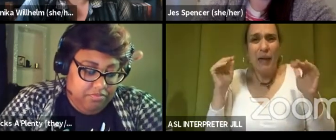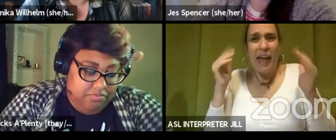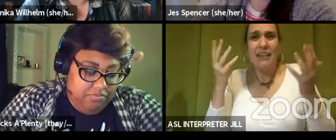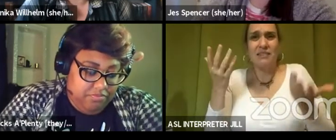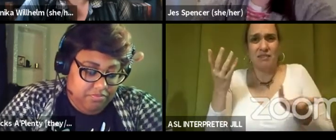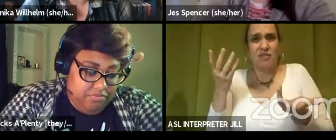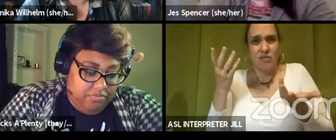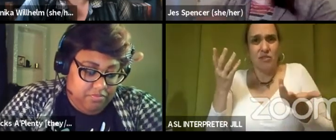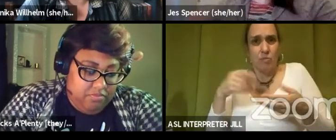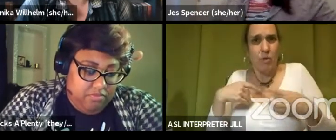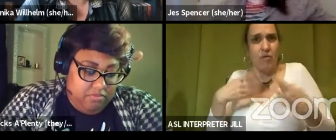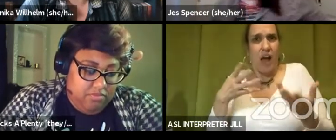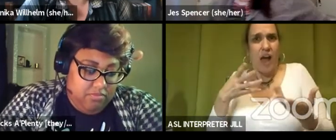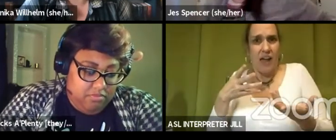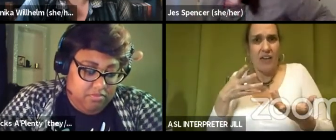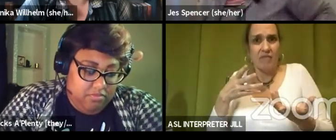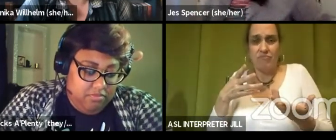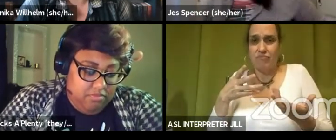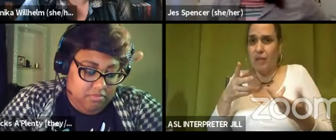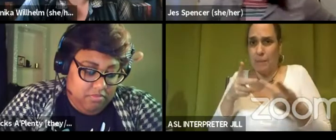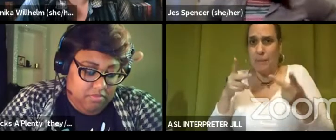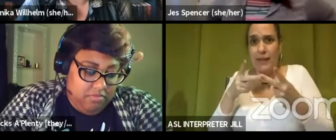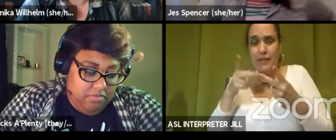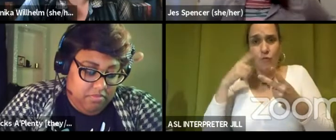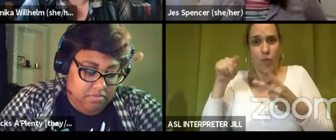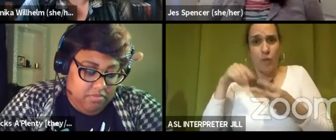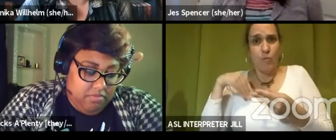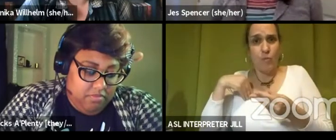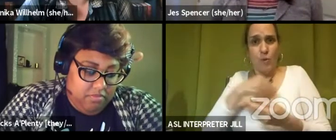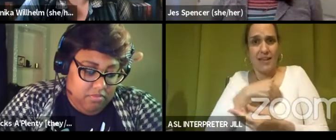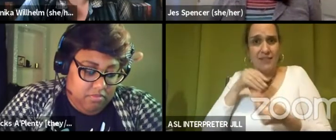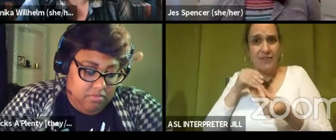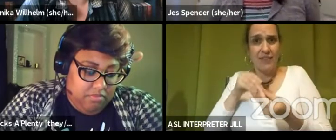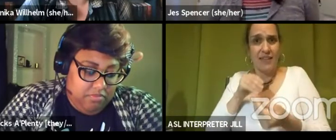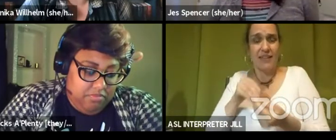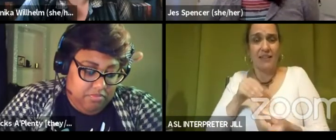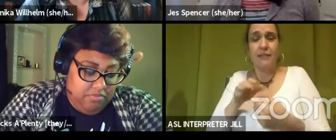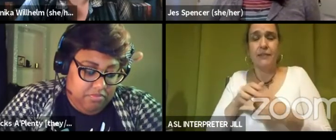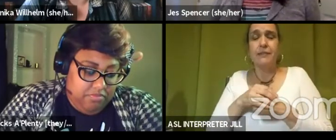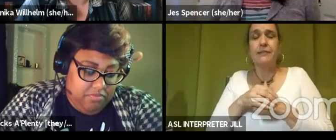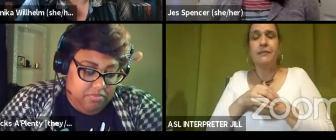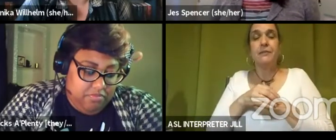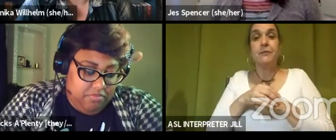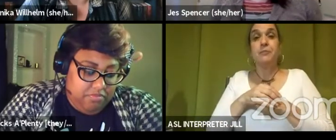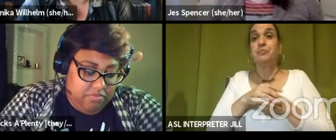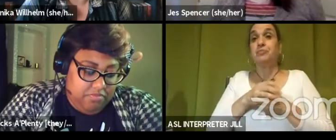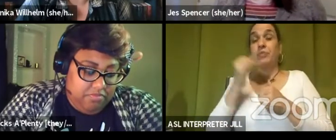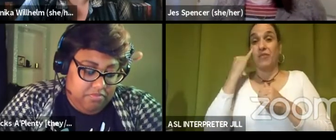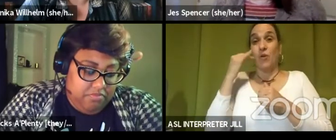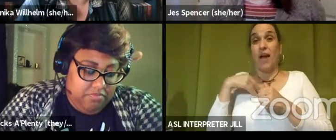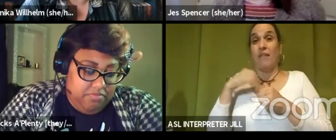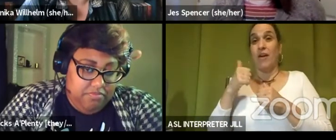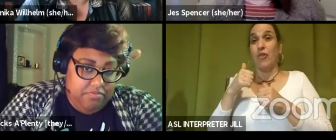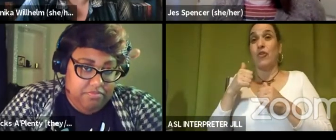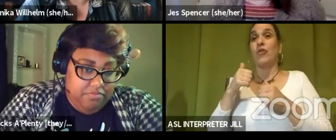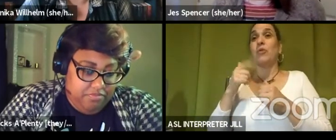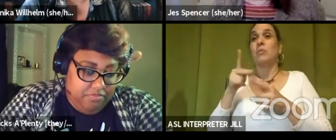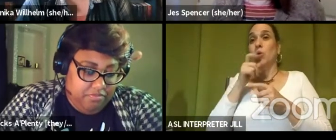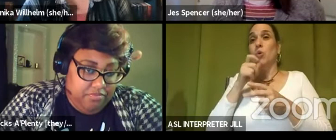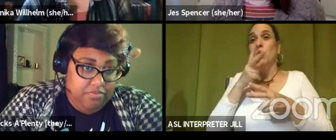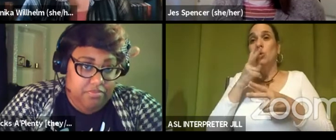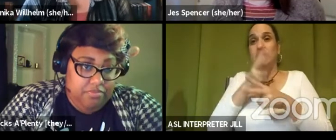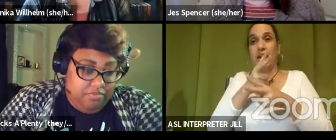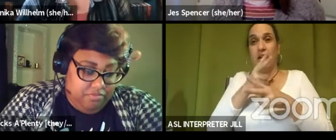expected and acceptable. And if there are other caregivers, family members in the Zoom